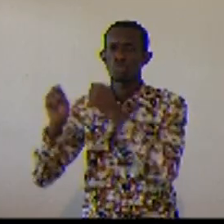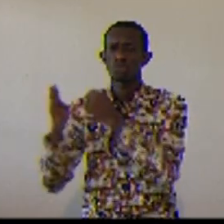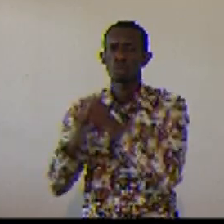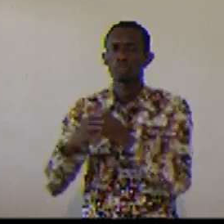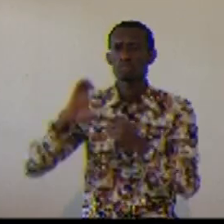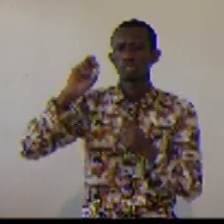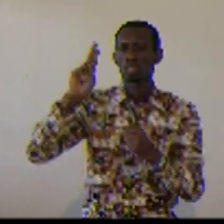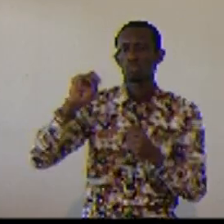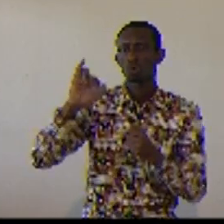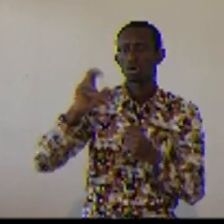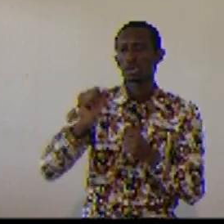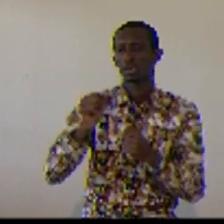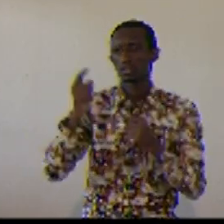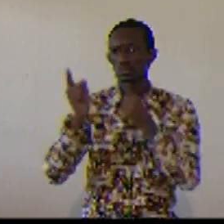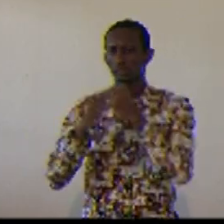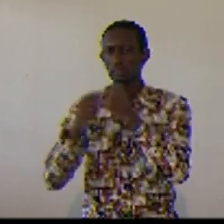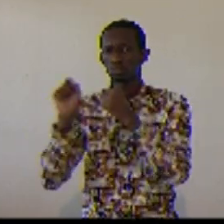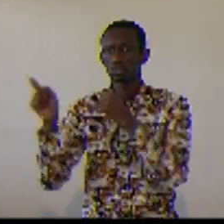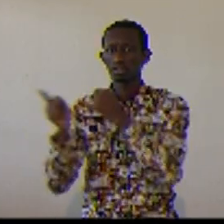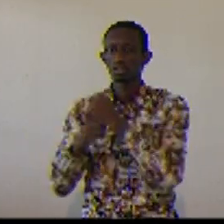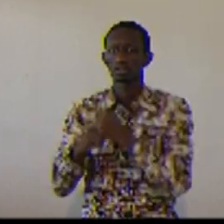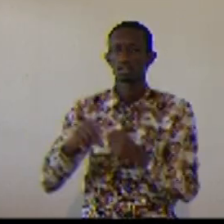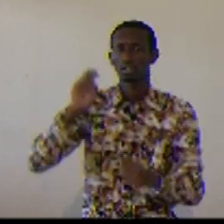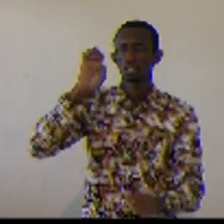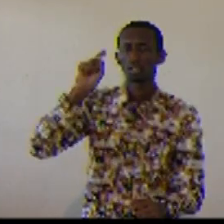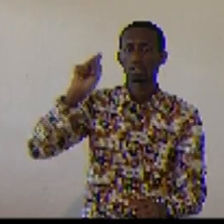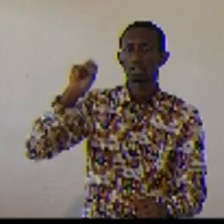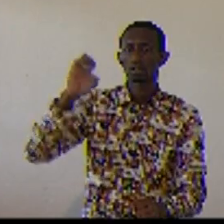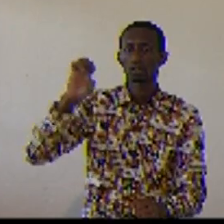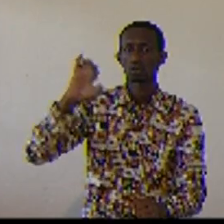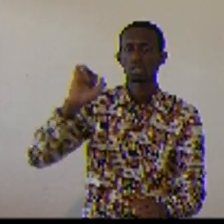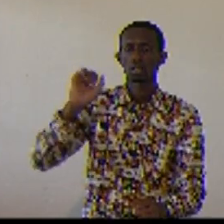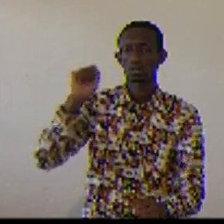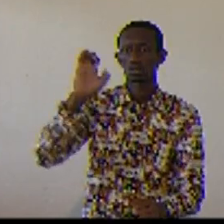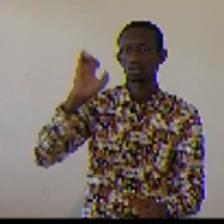did I say? I said the pKa values